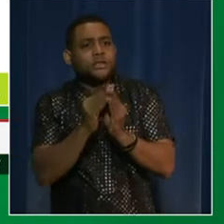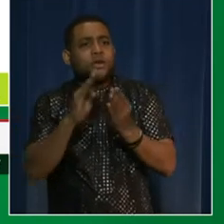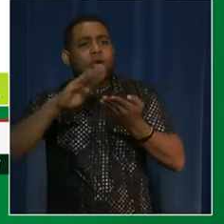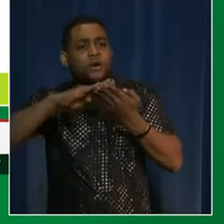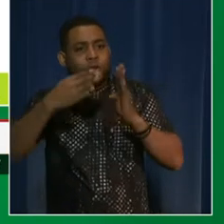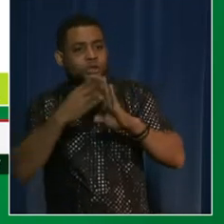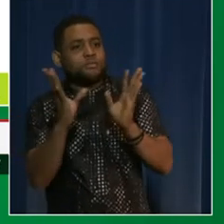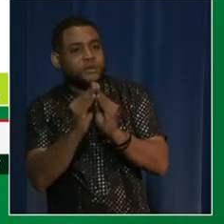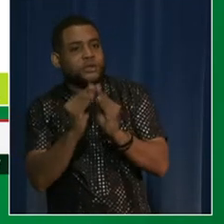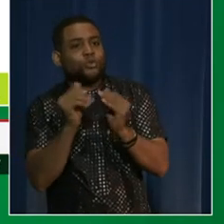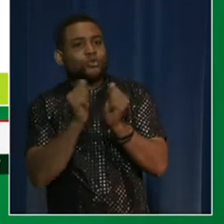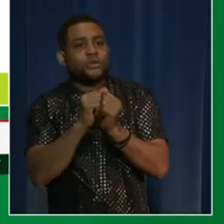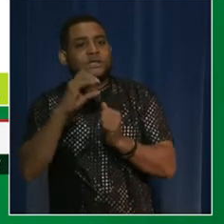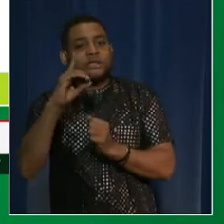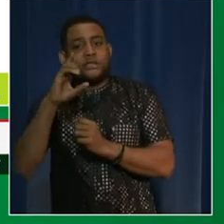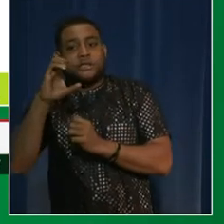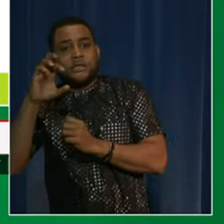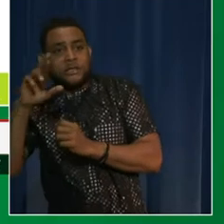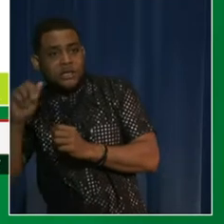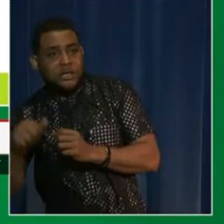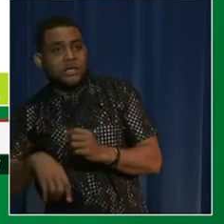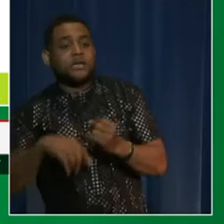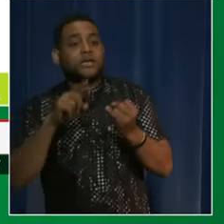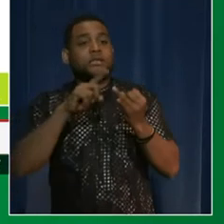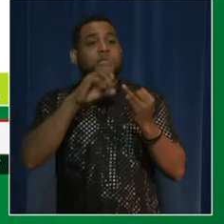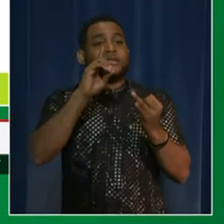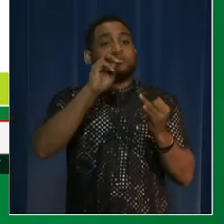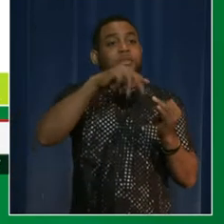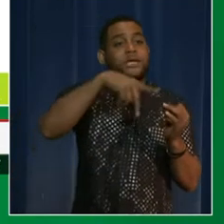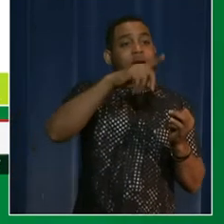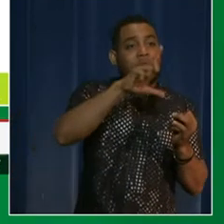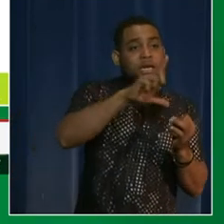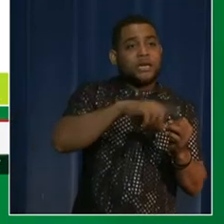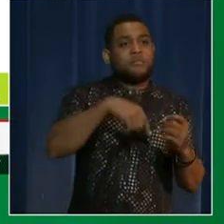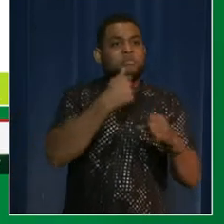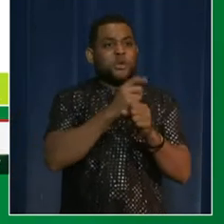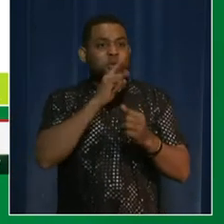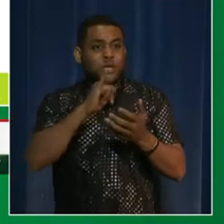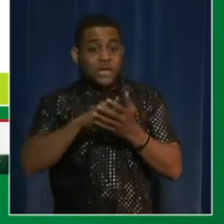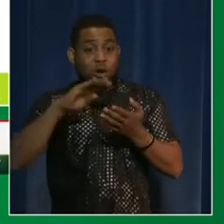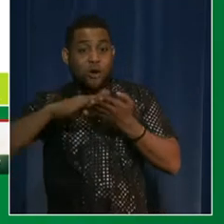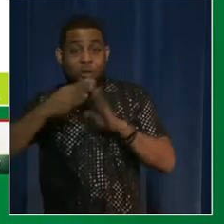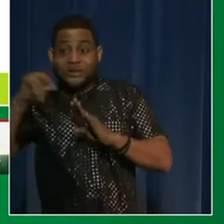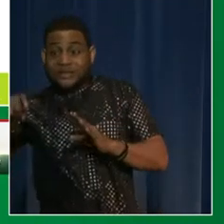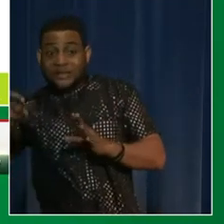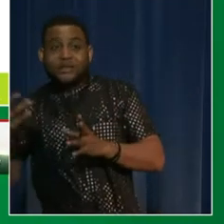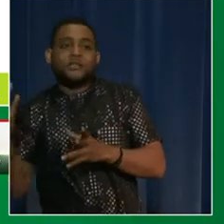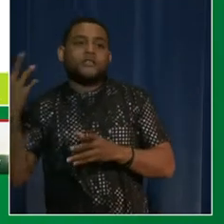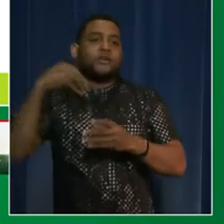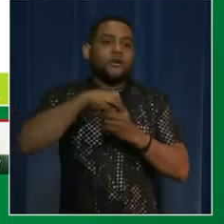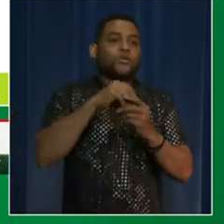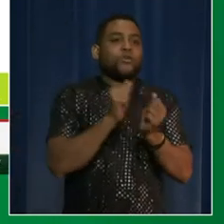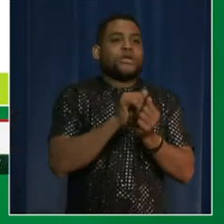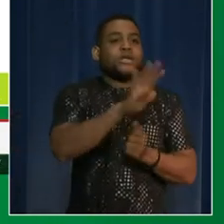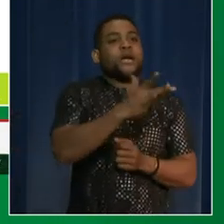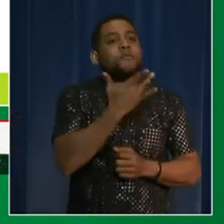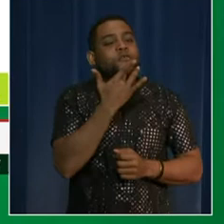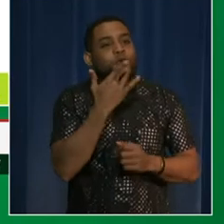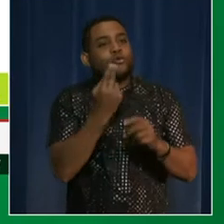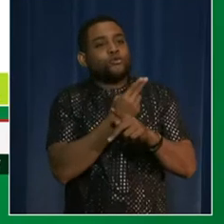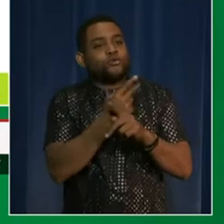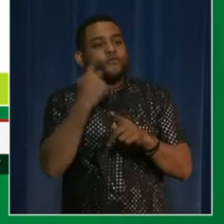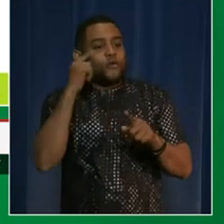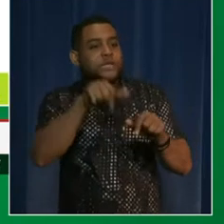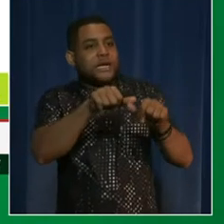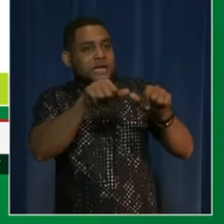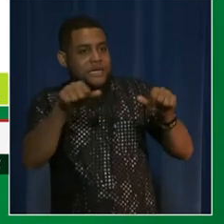DCPL to ensure new facilities are aligned with the community's needs and preferred uses. The RFP is scheduled to